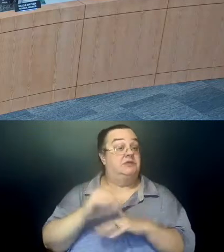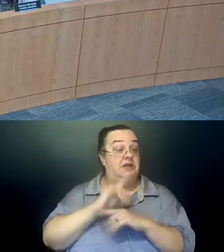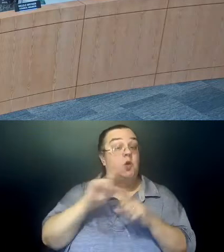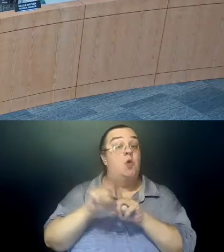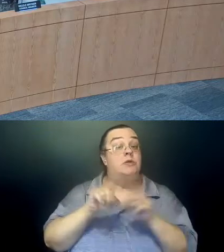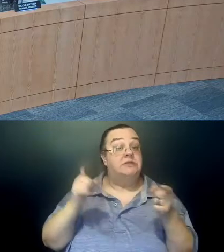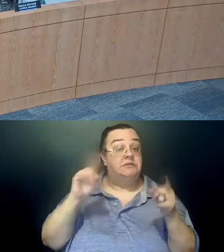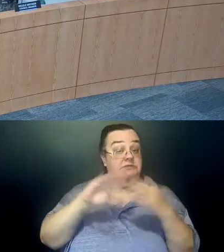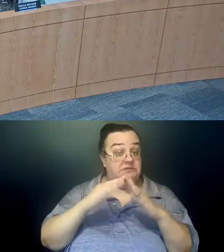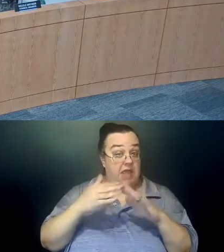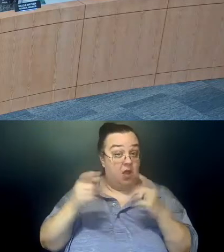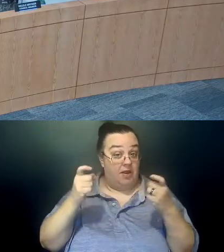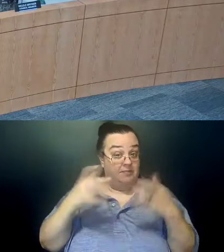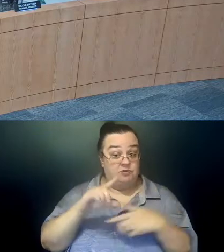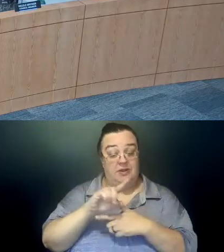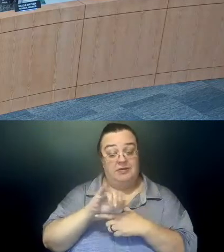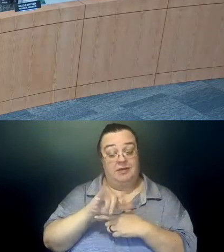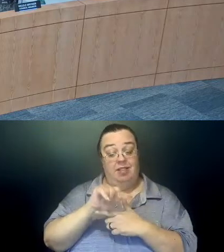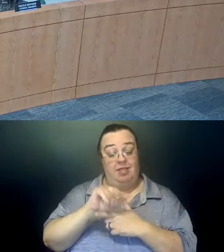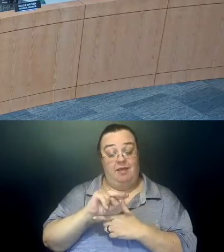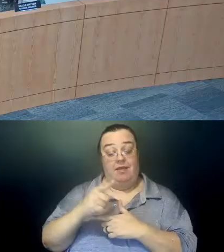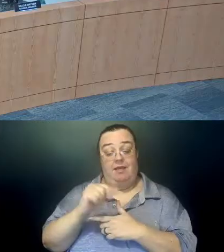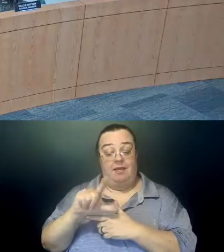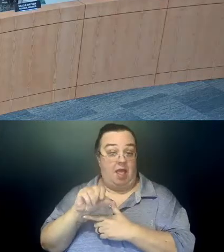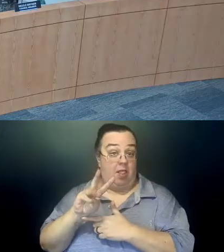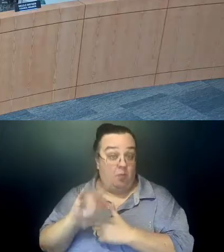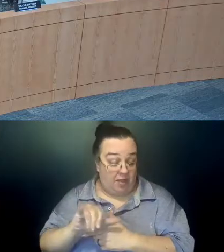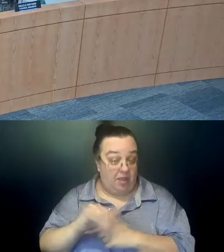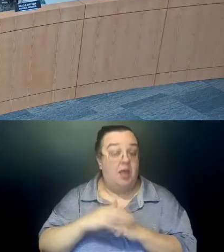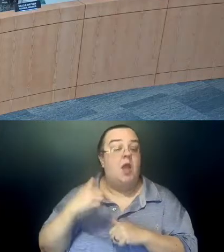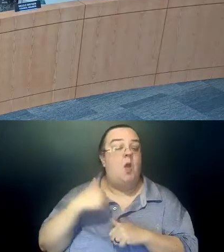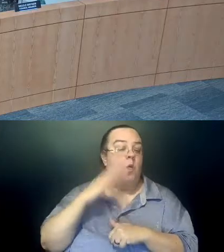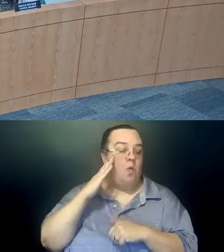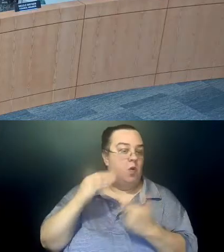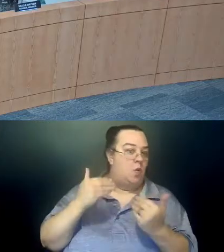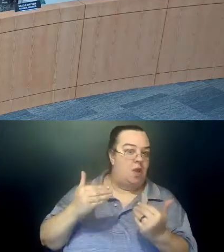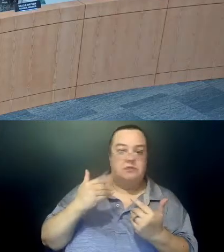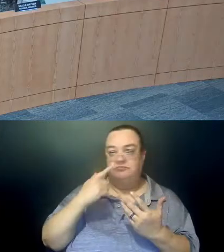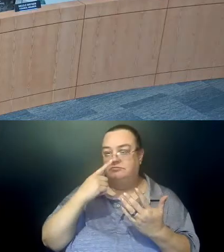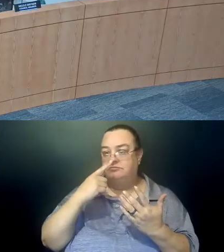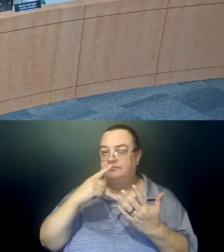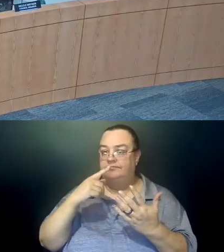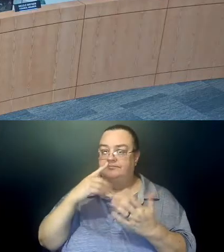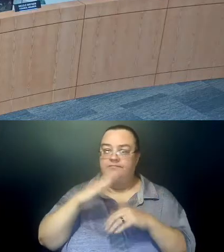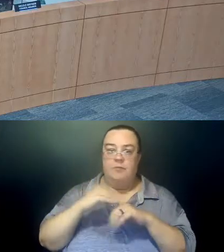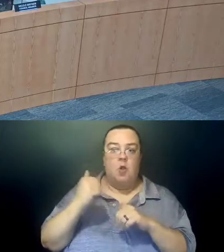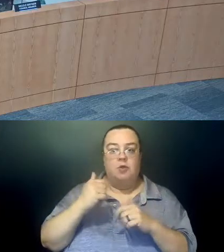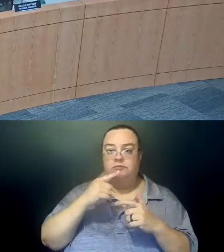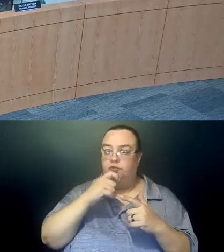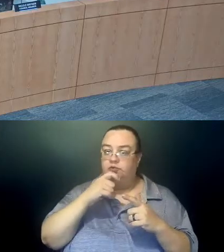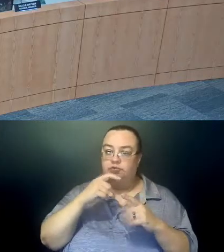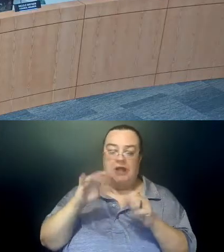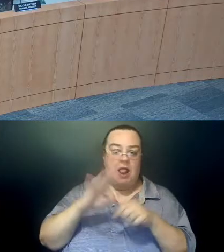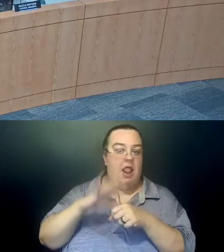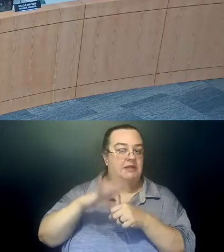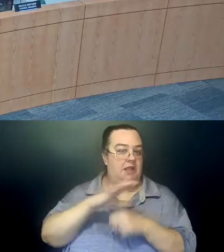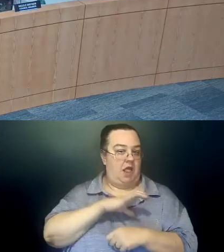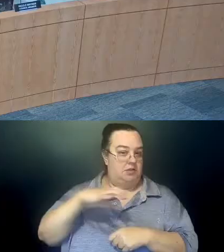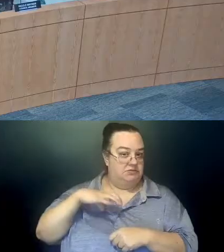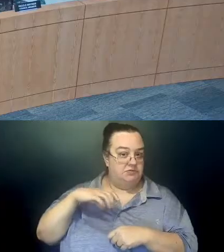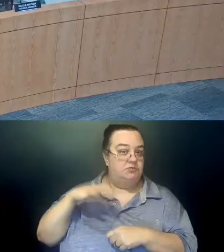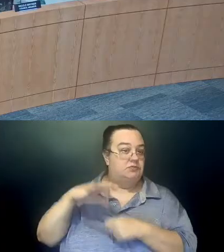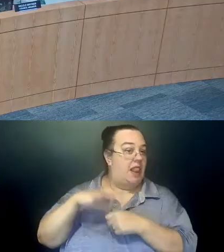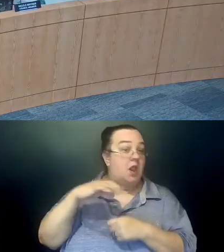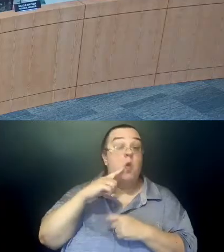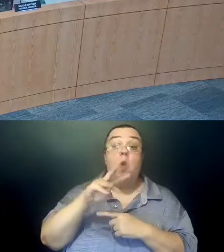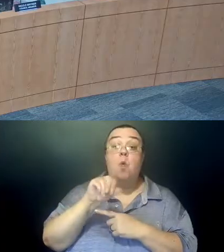administrator, Delane Galloway, and I will call the roll of the elected council members, starting with the council member from